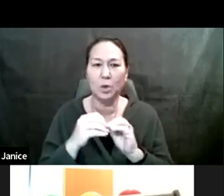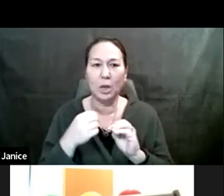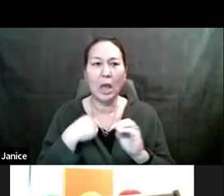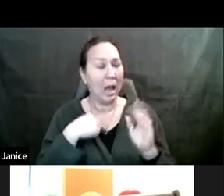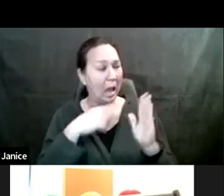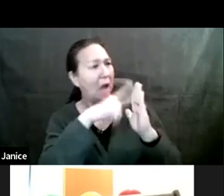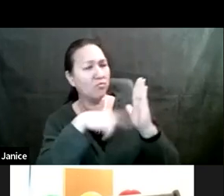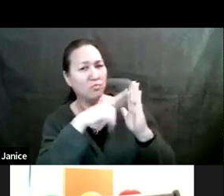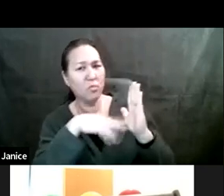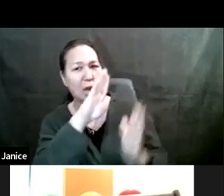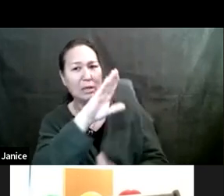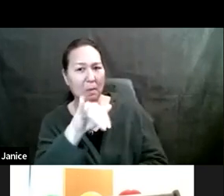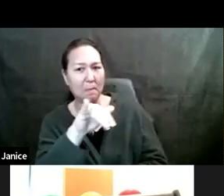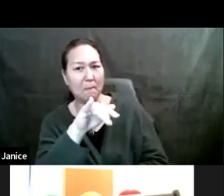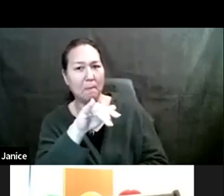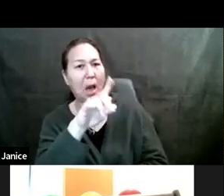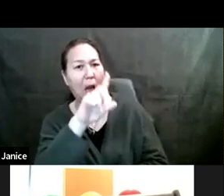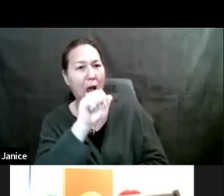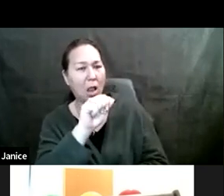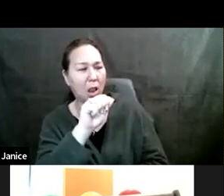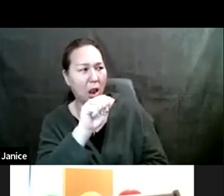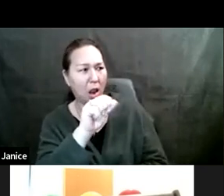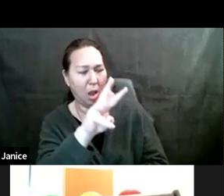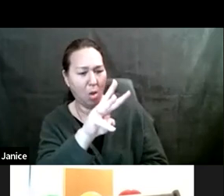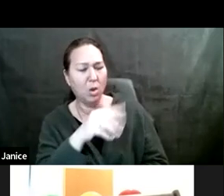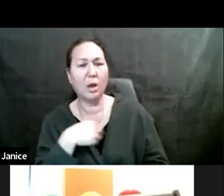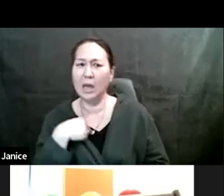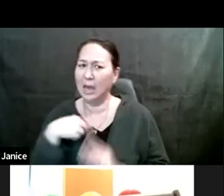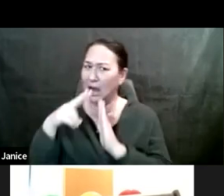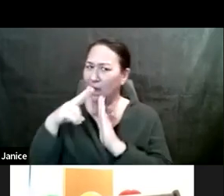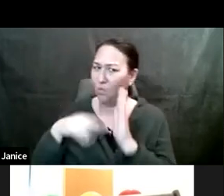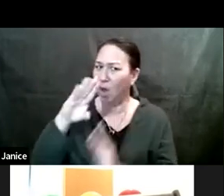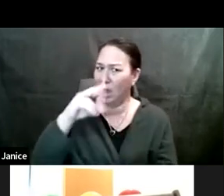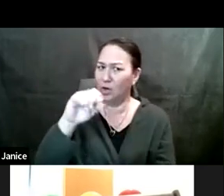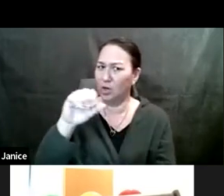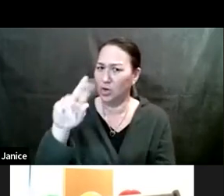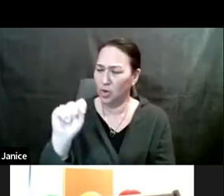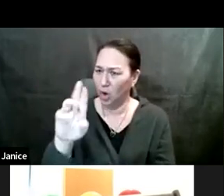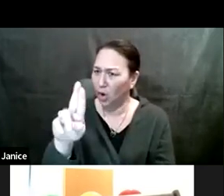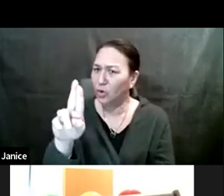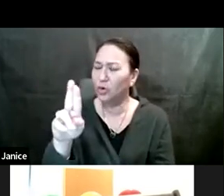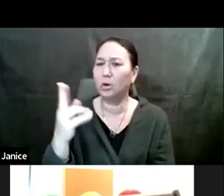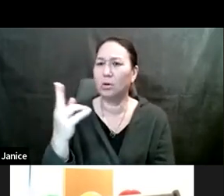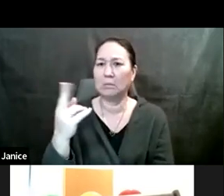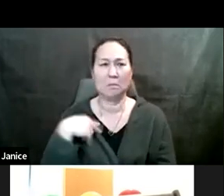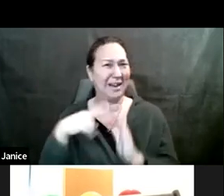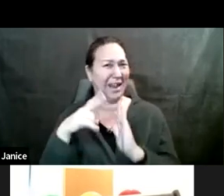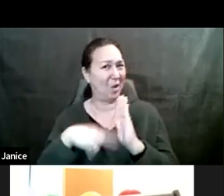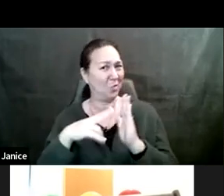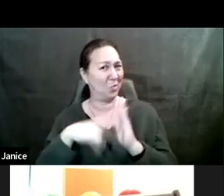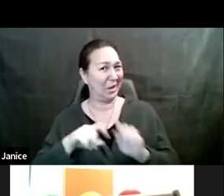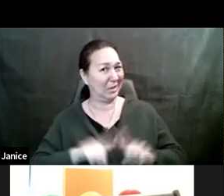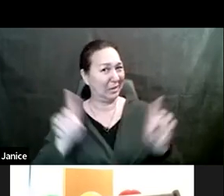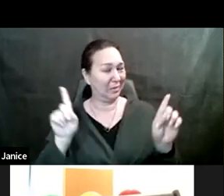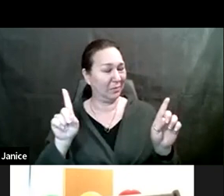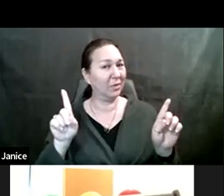Milo I've read the charter and I understand it uh differently yes but I want to make sure that it it is